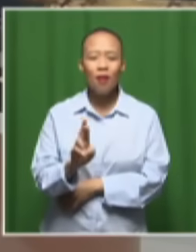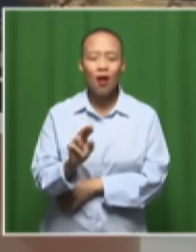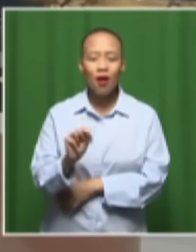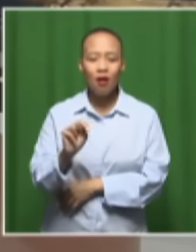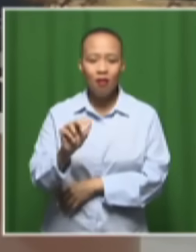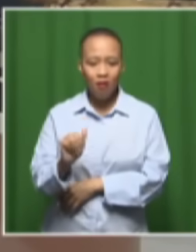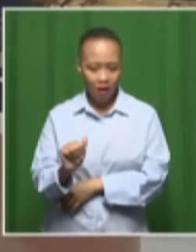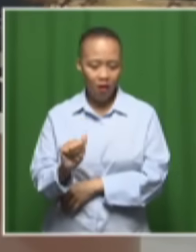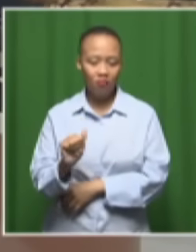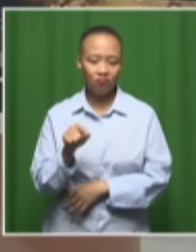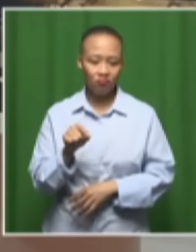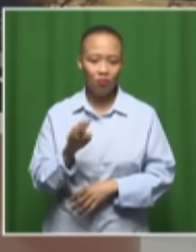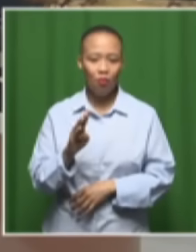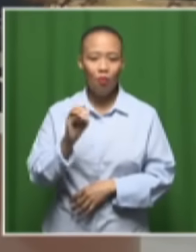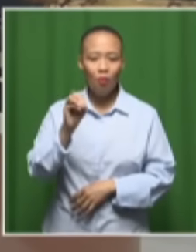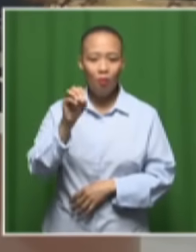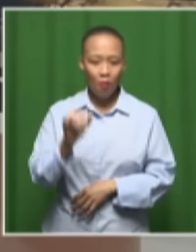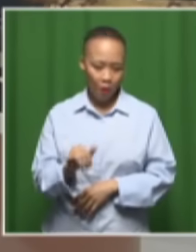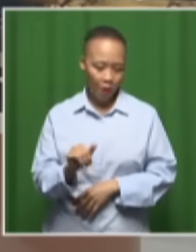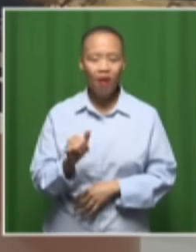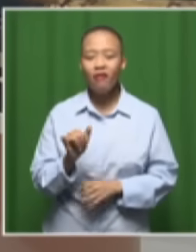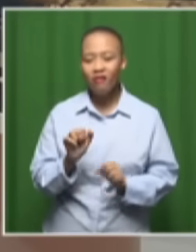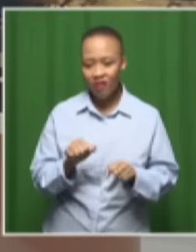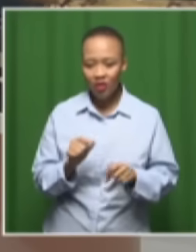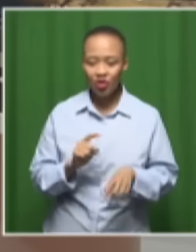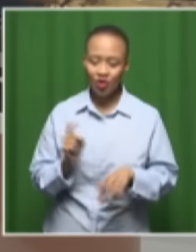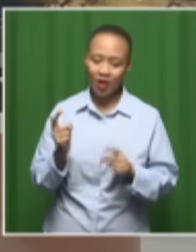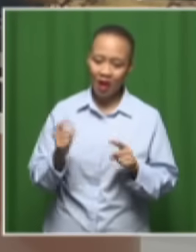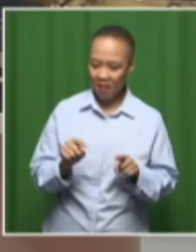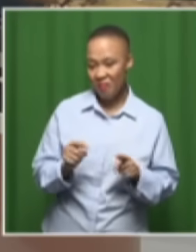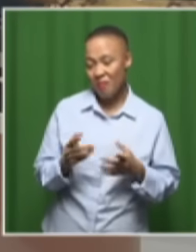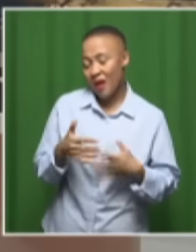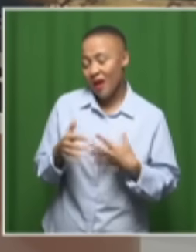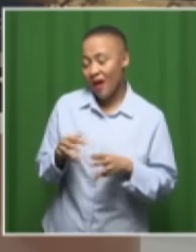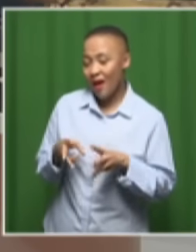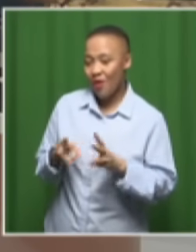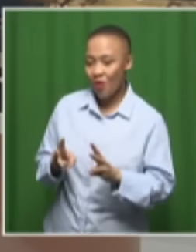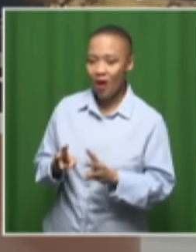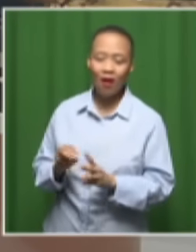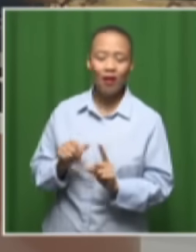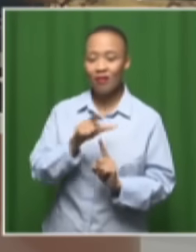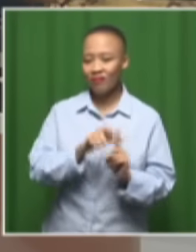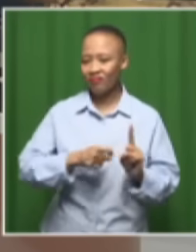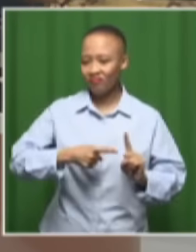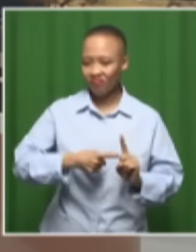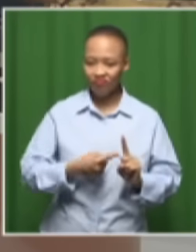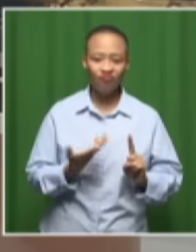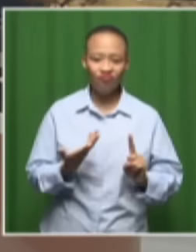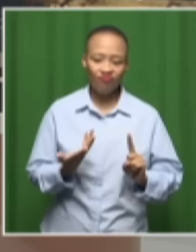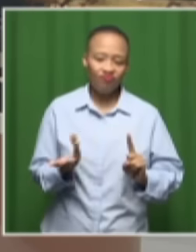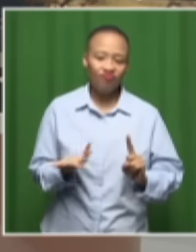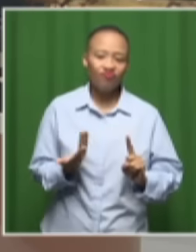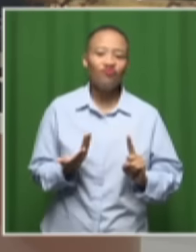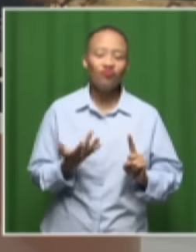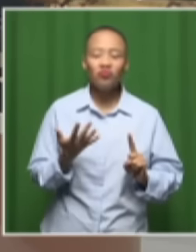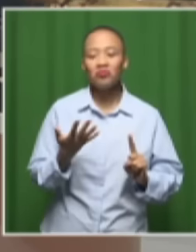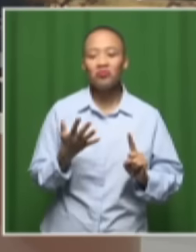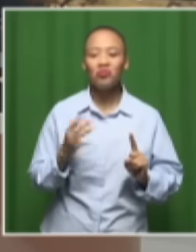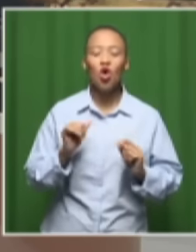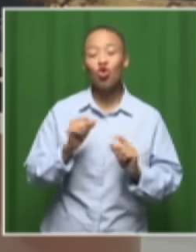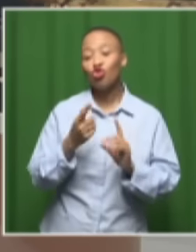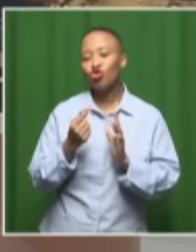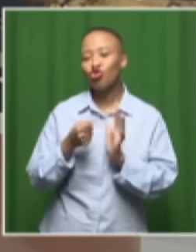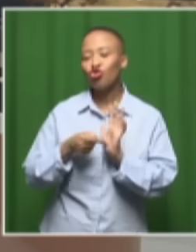thing towards the end of their relationship? Yes, it wasn't so nice. Yeah. Anyway, so Burna Boy is it's been postponed.